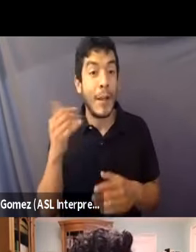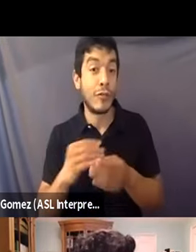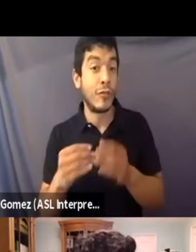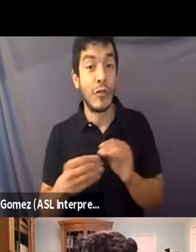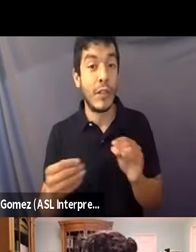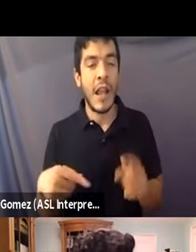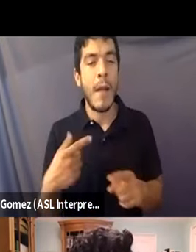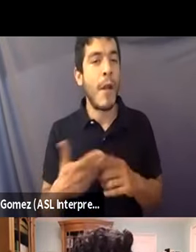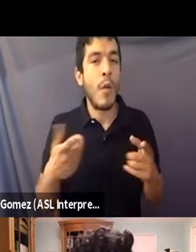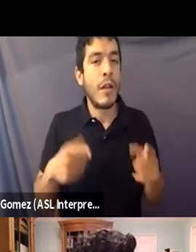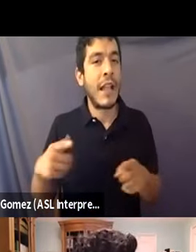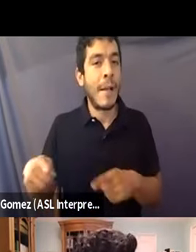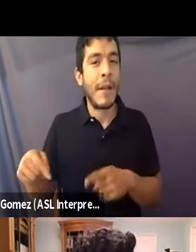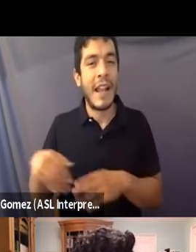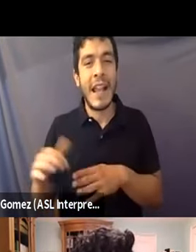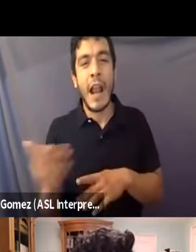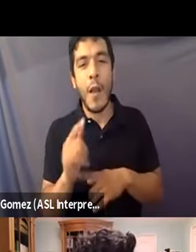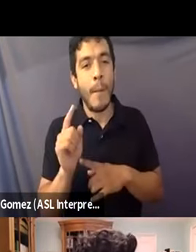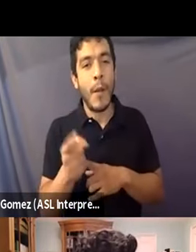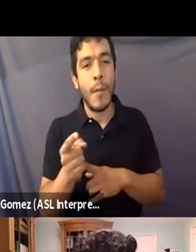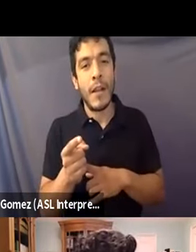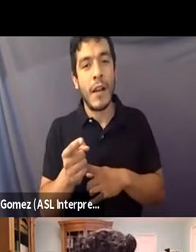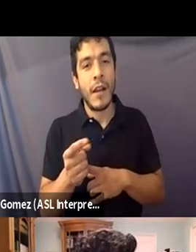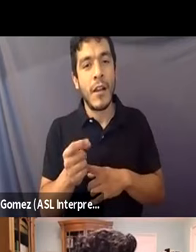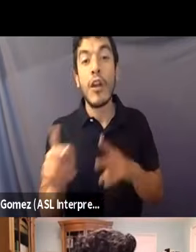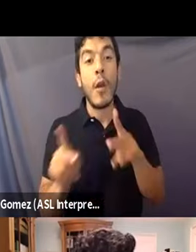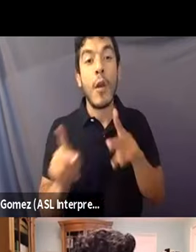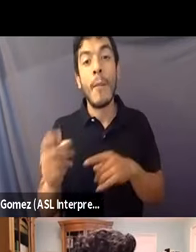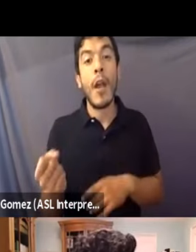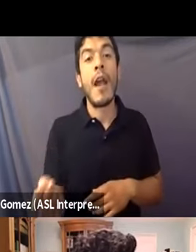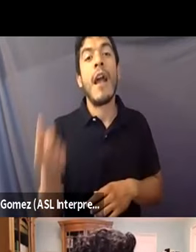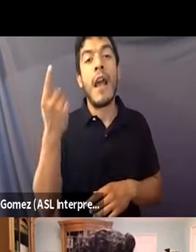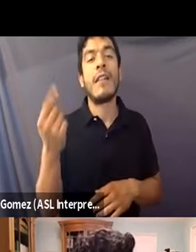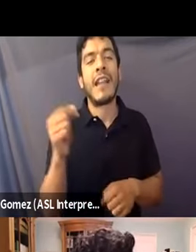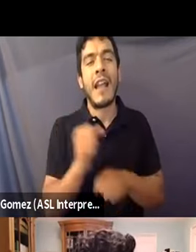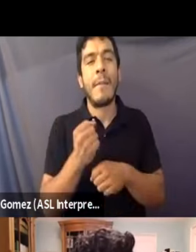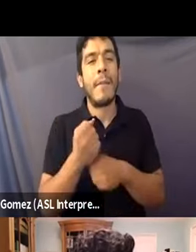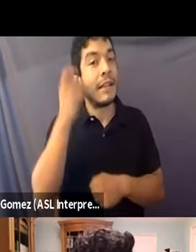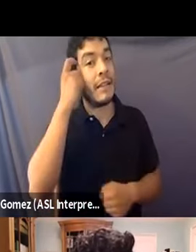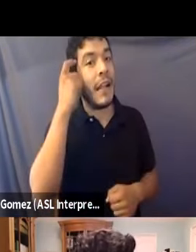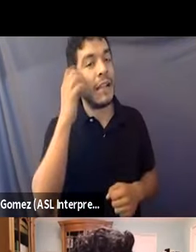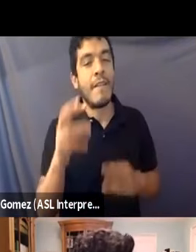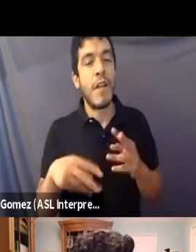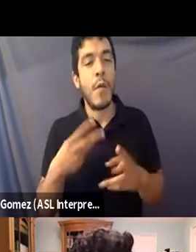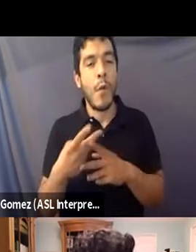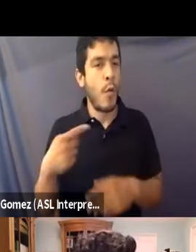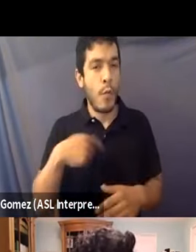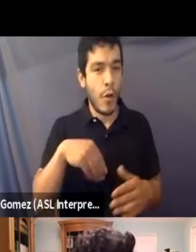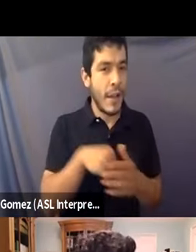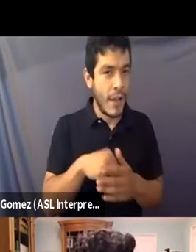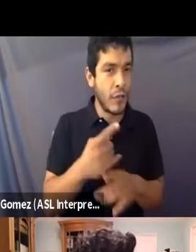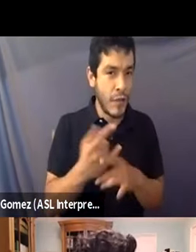what's happening in this moment so people understand and can make sense of the world that we're in right now.